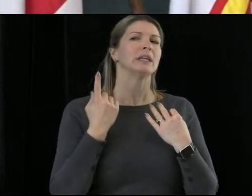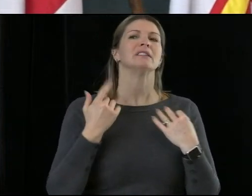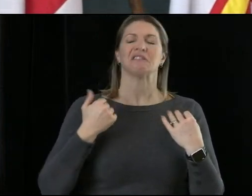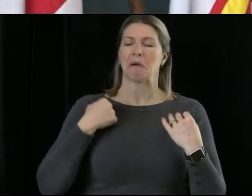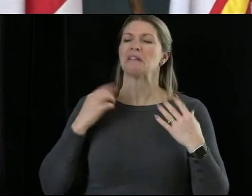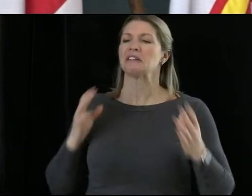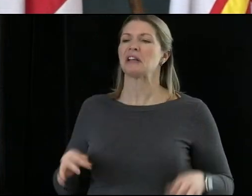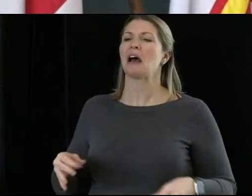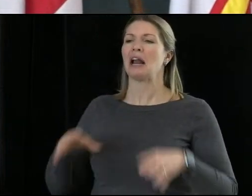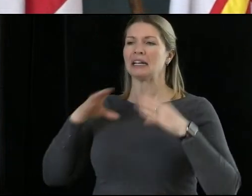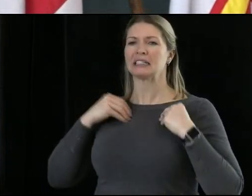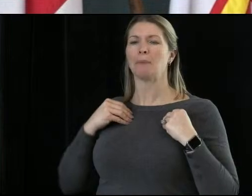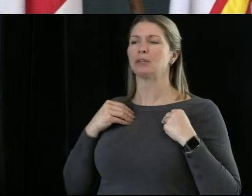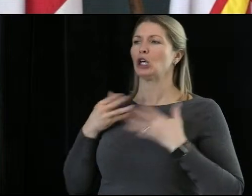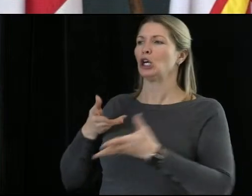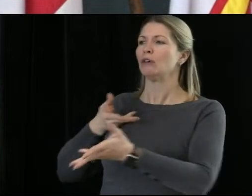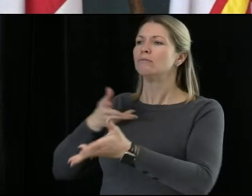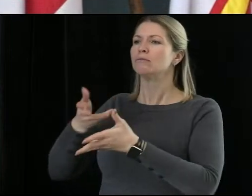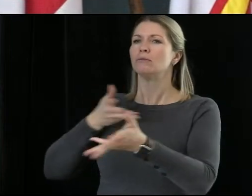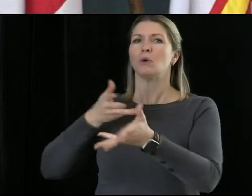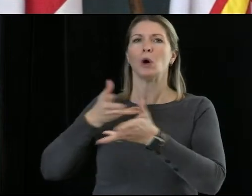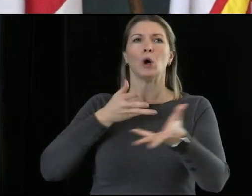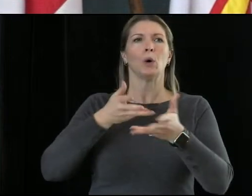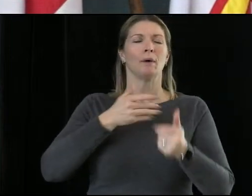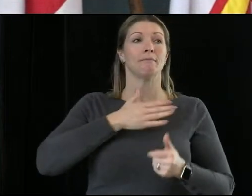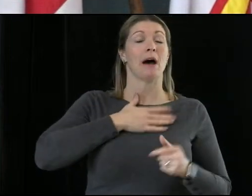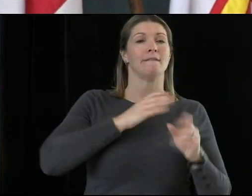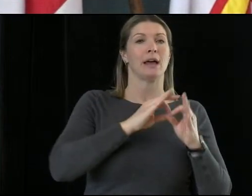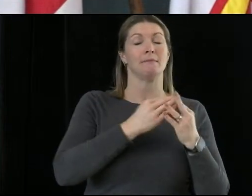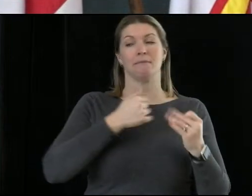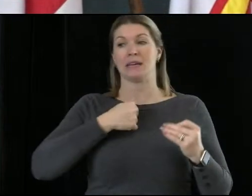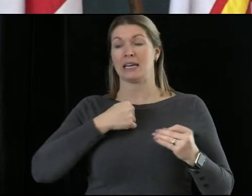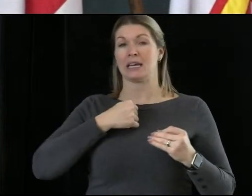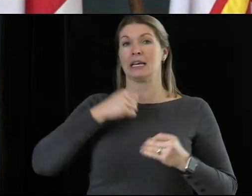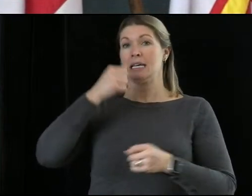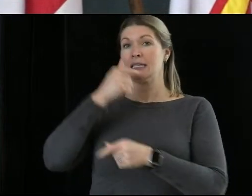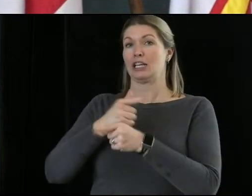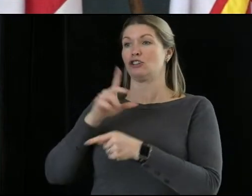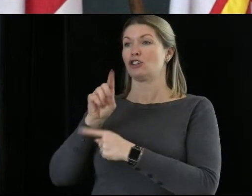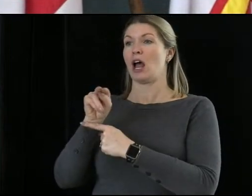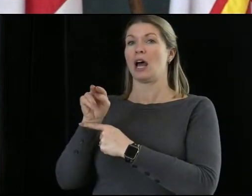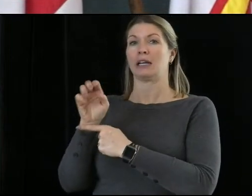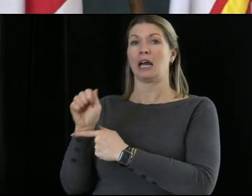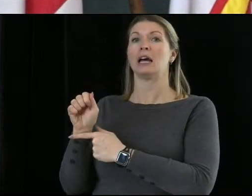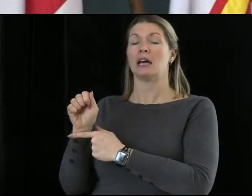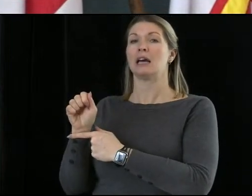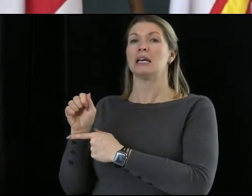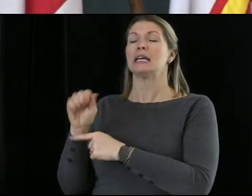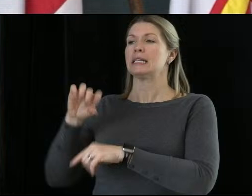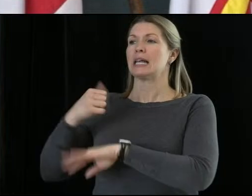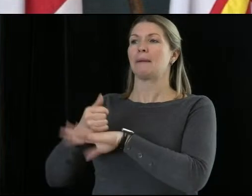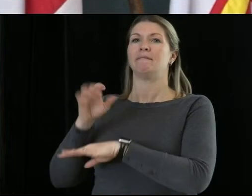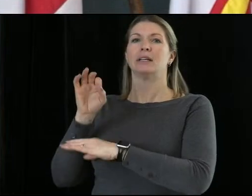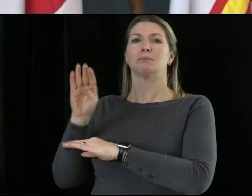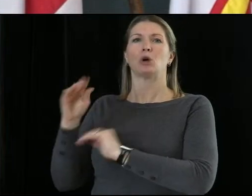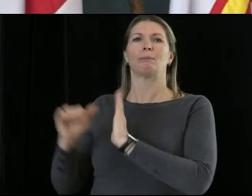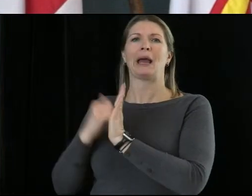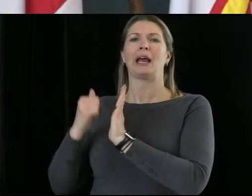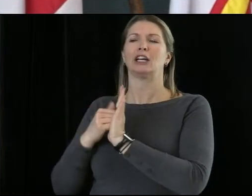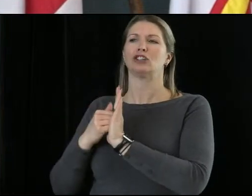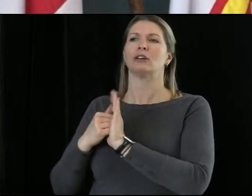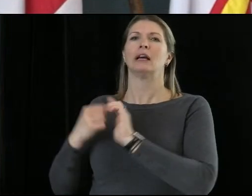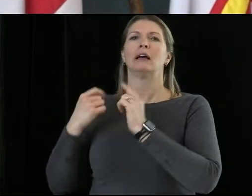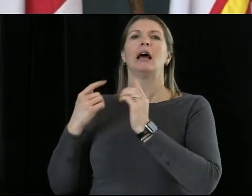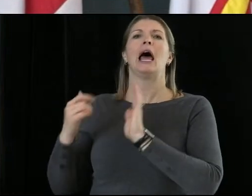family. And myself and my sister Donna, we created a Facebook page called Help Us Find Courtney. And